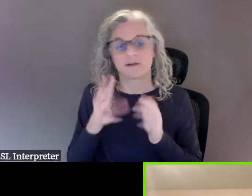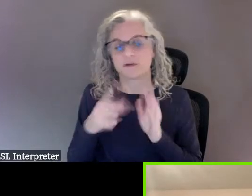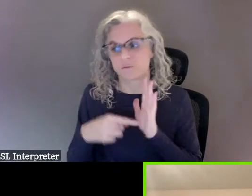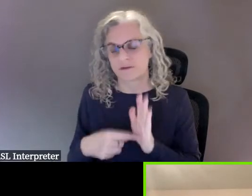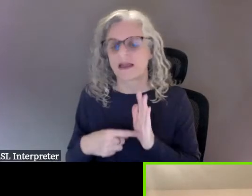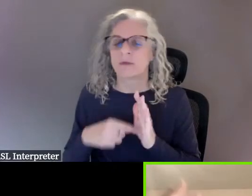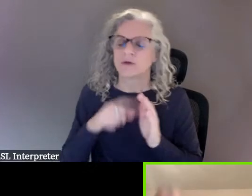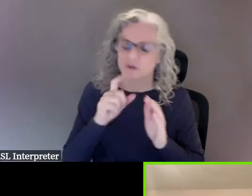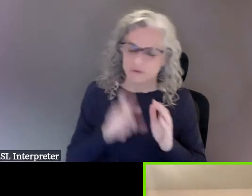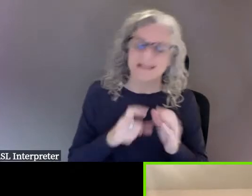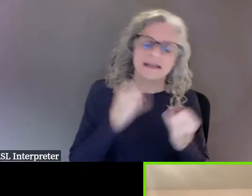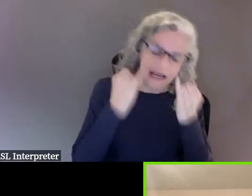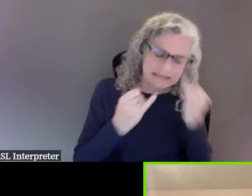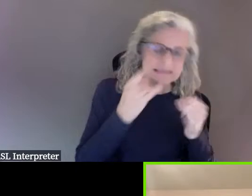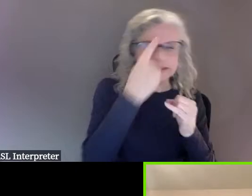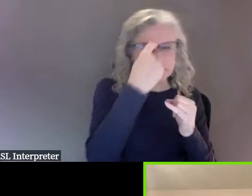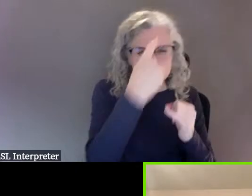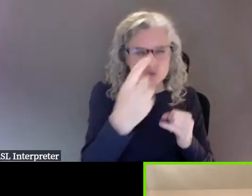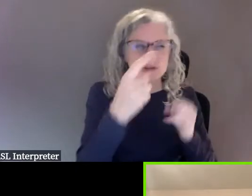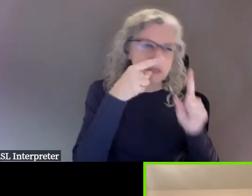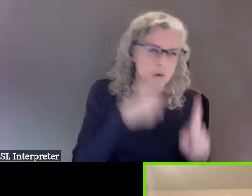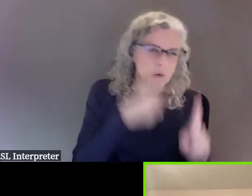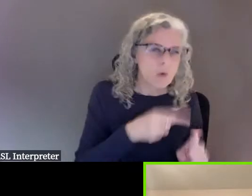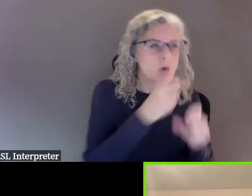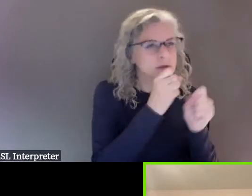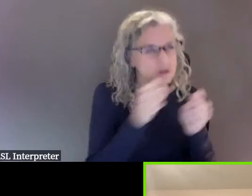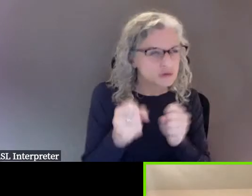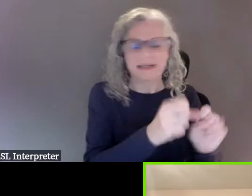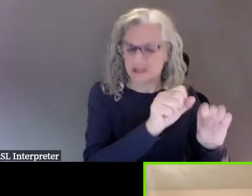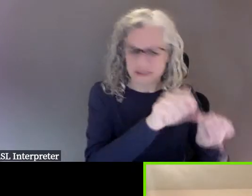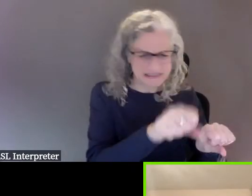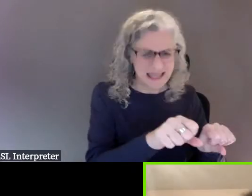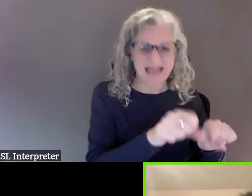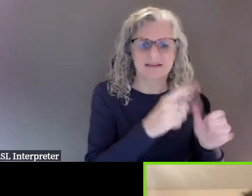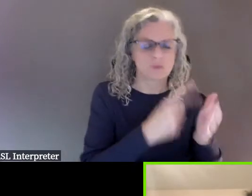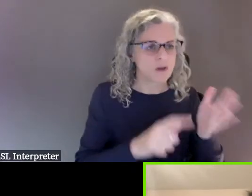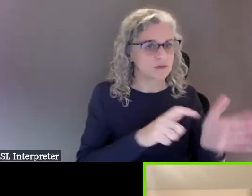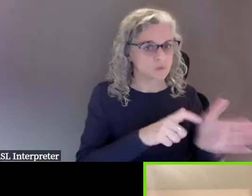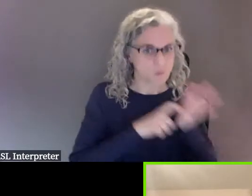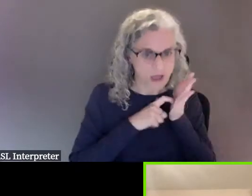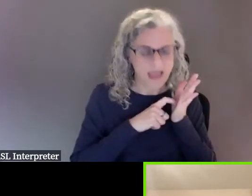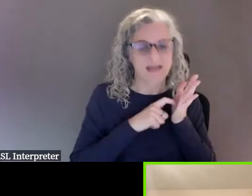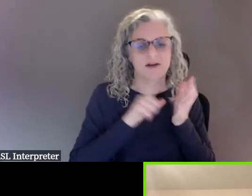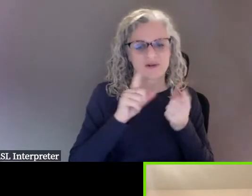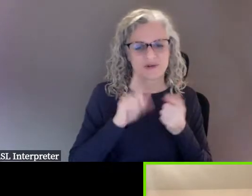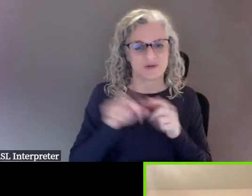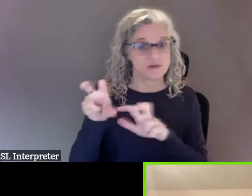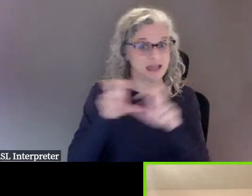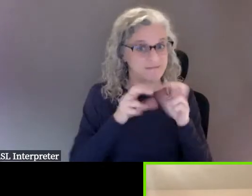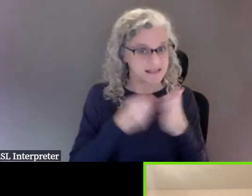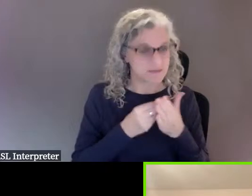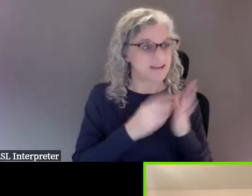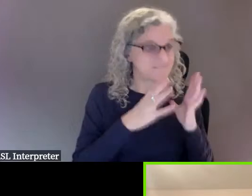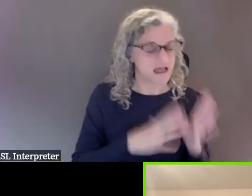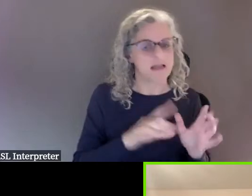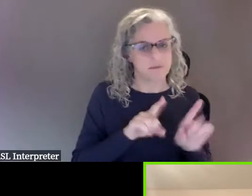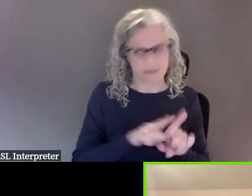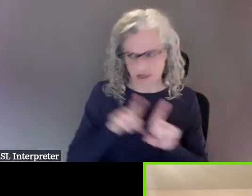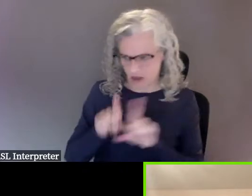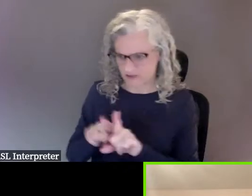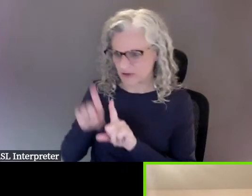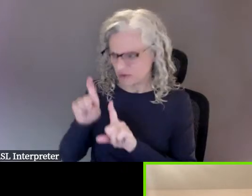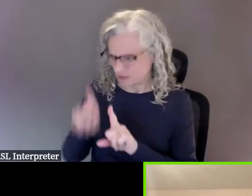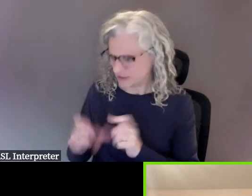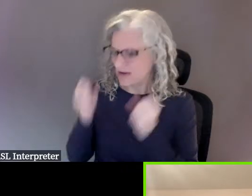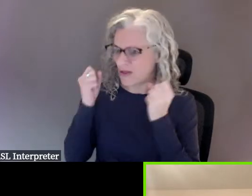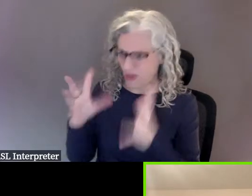strategize it, you have to dream it, you have to figure out what it is going to take to actually divest this money, but then you have to have a lot of